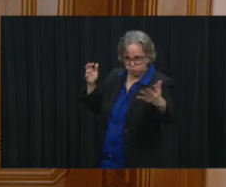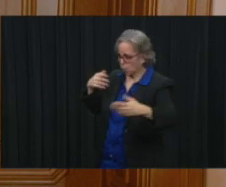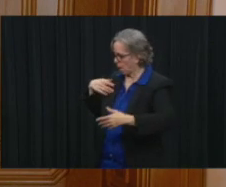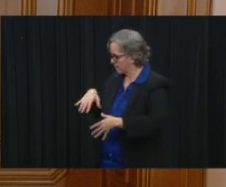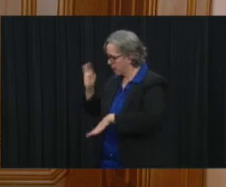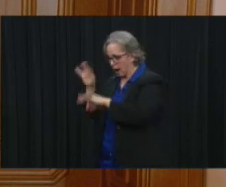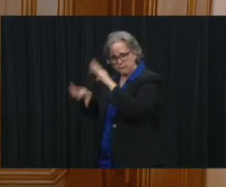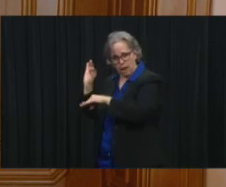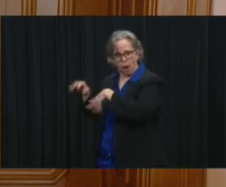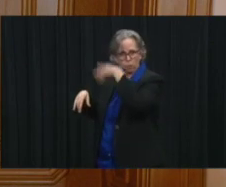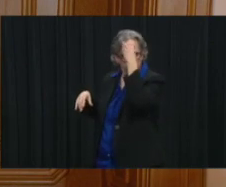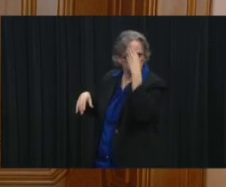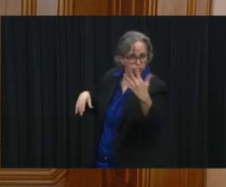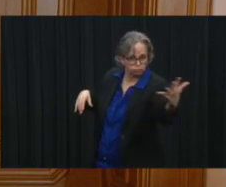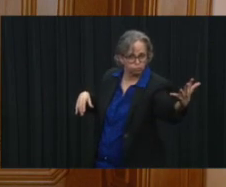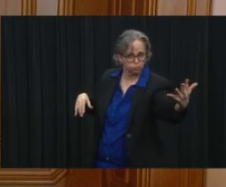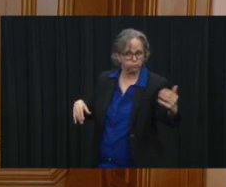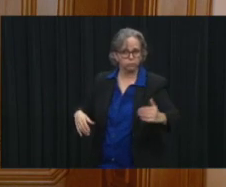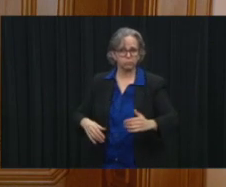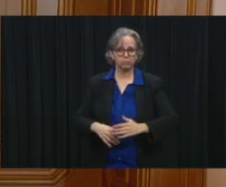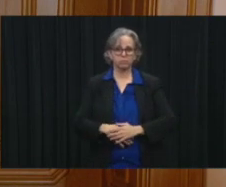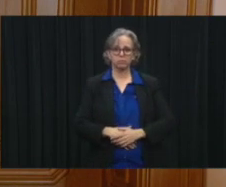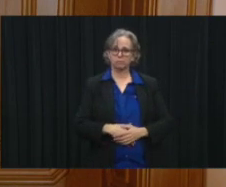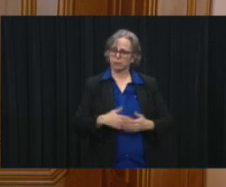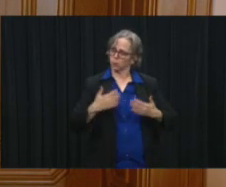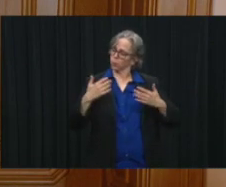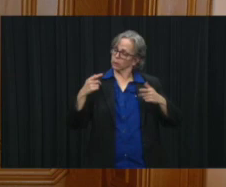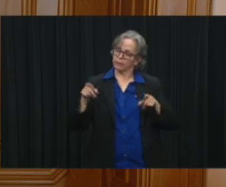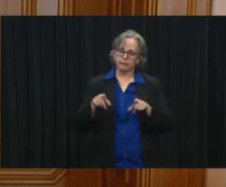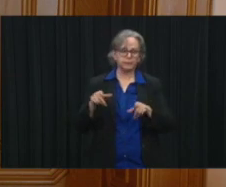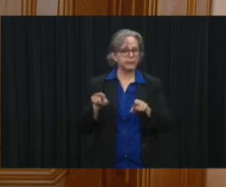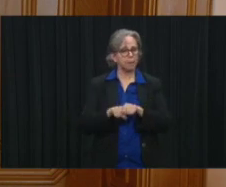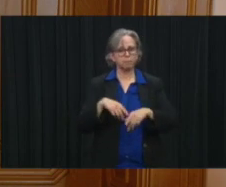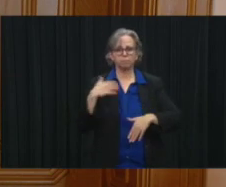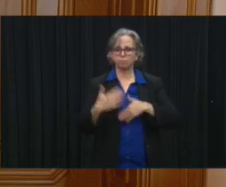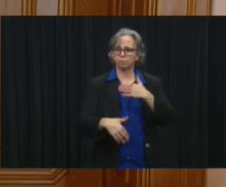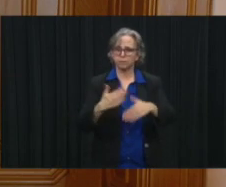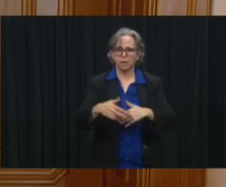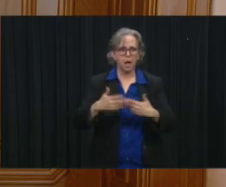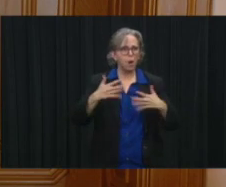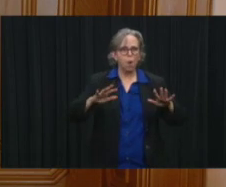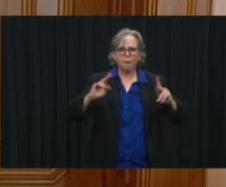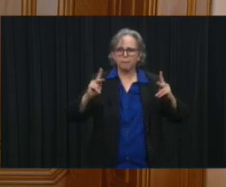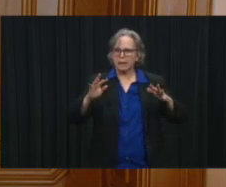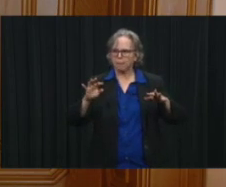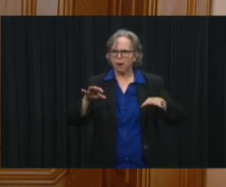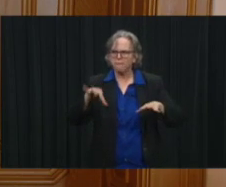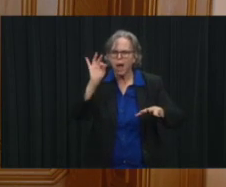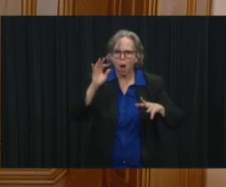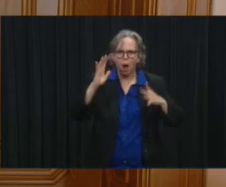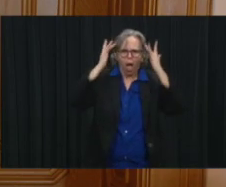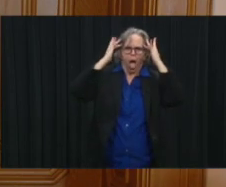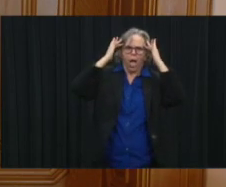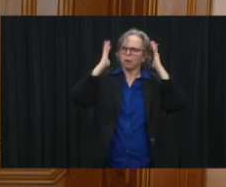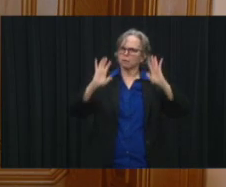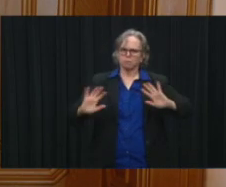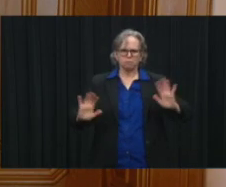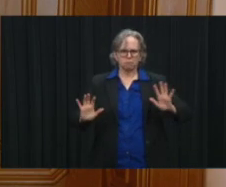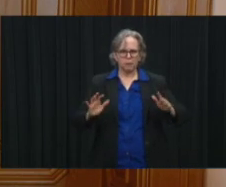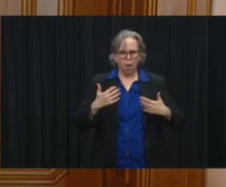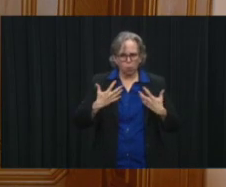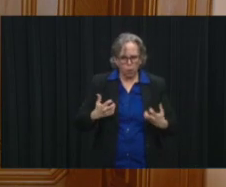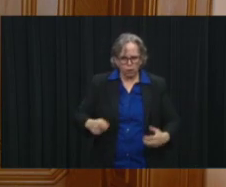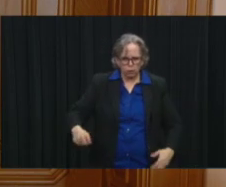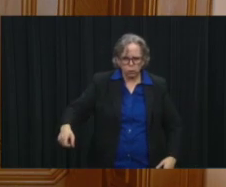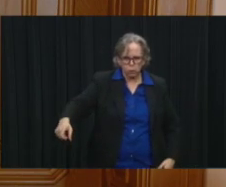We are moving forward. I don't want anyone to be alarmed, but I also want everyone to understand what